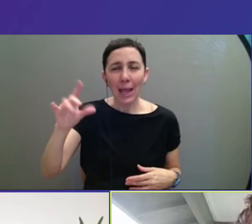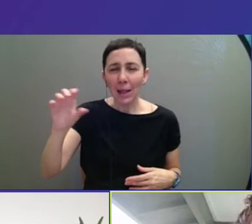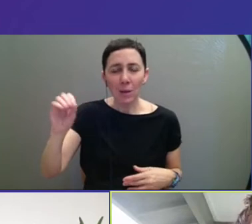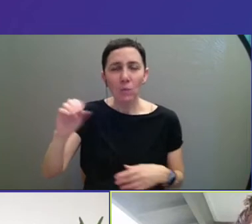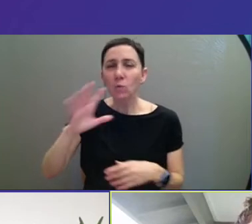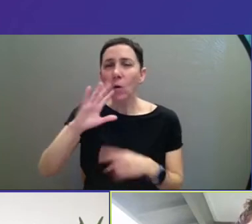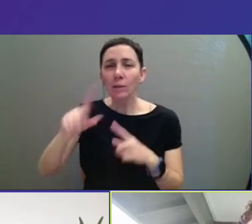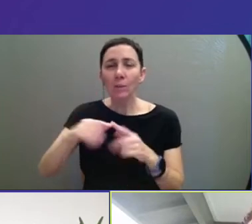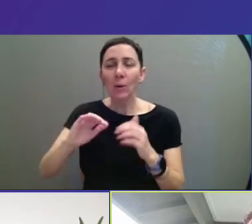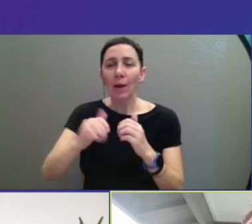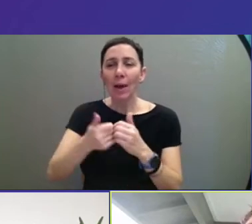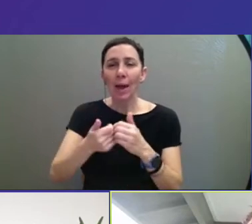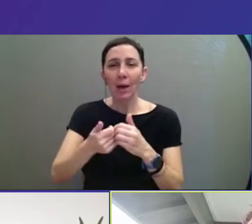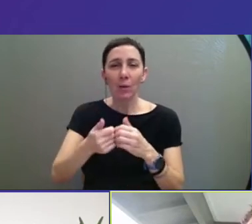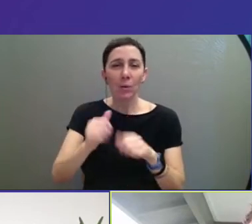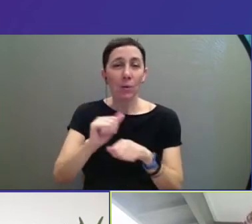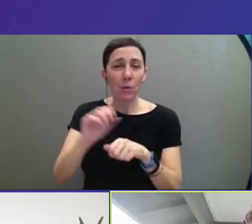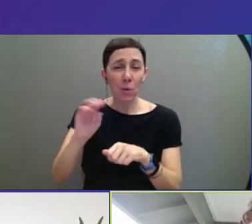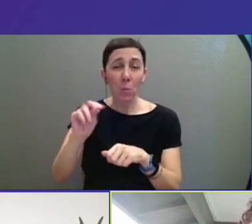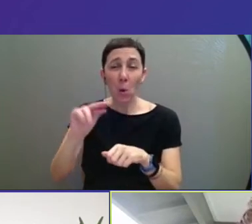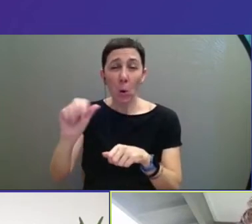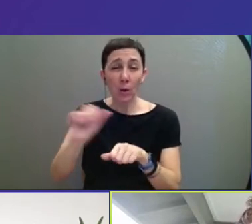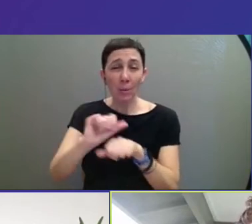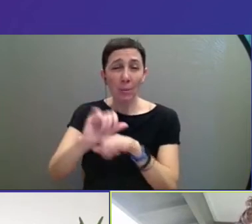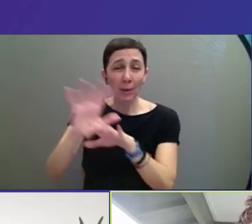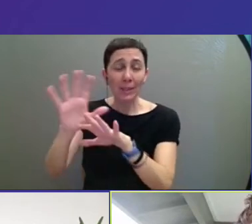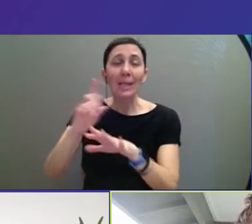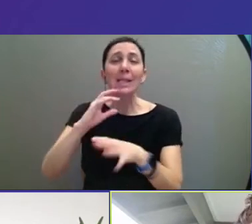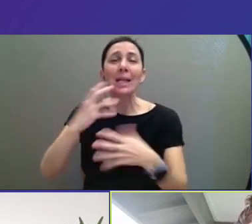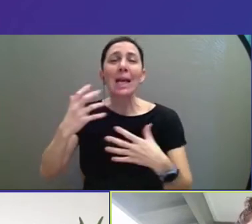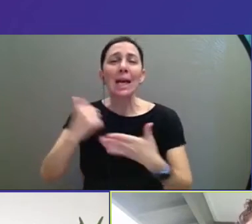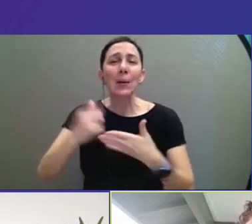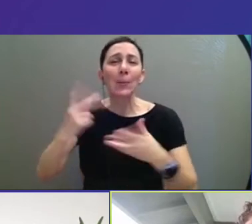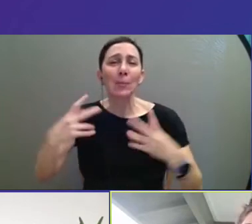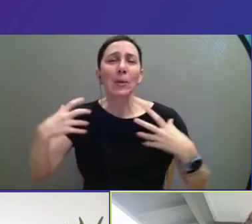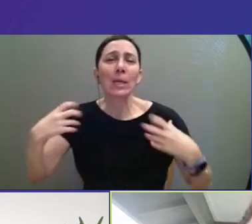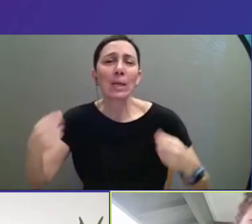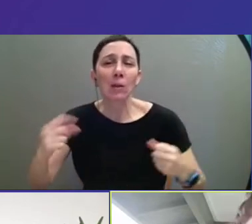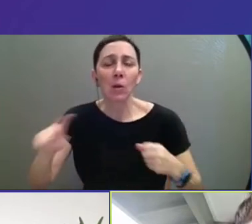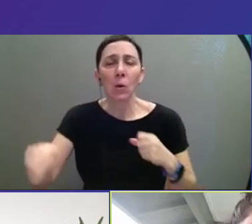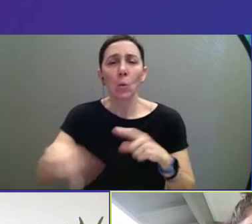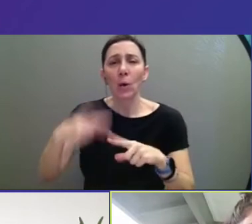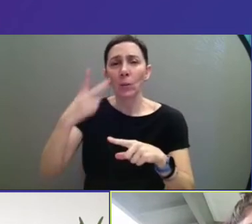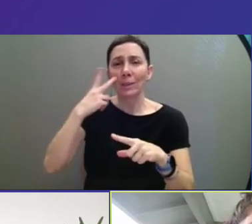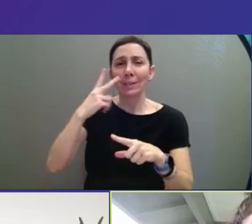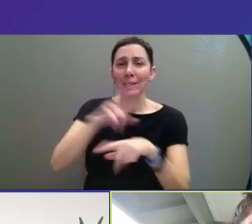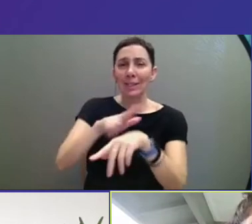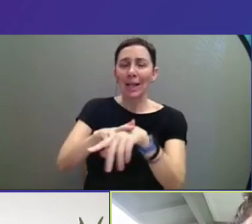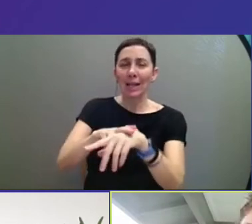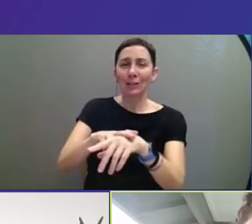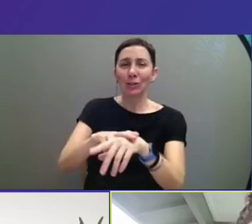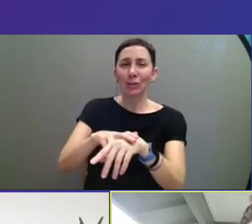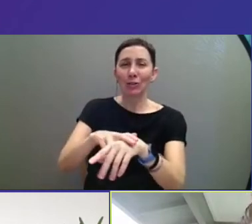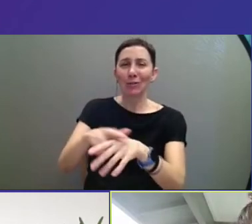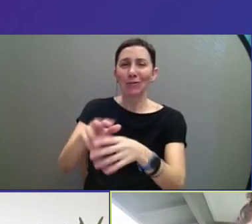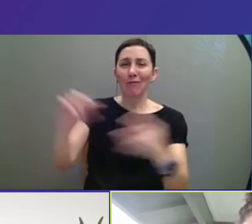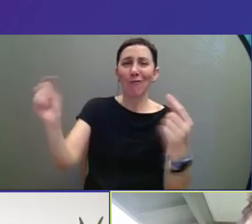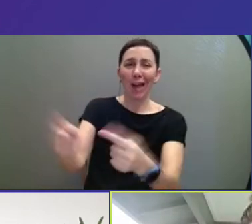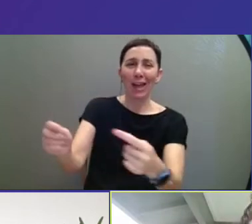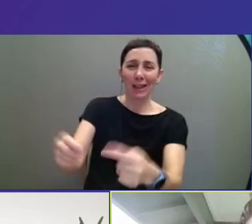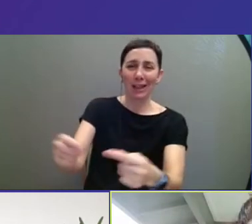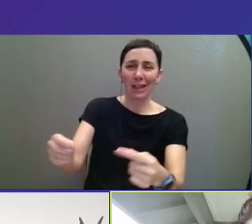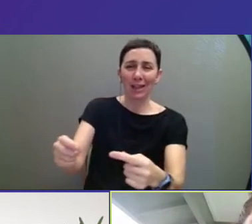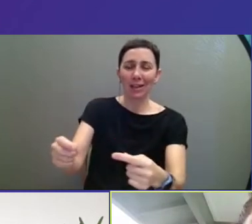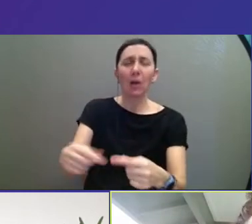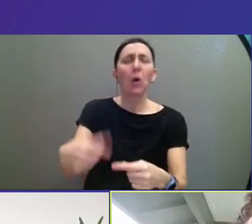healed people, how when we see her being violated so many times, one more time, you know, that's the idea, just one more